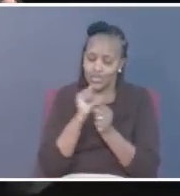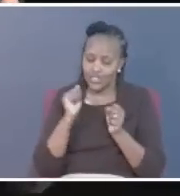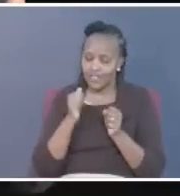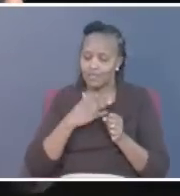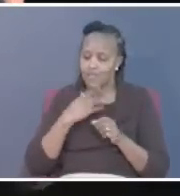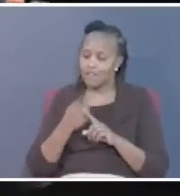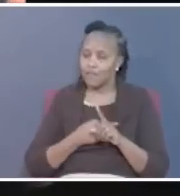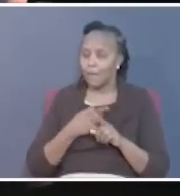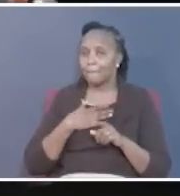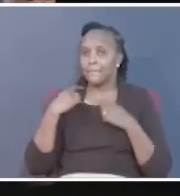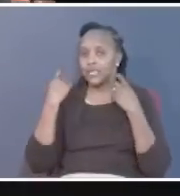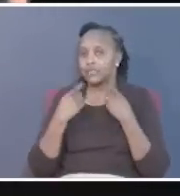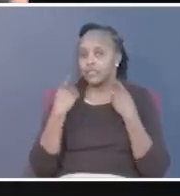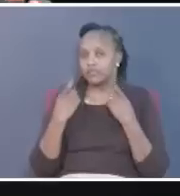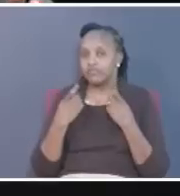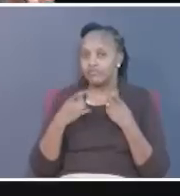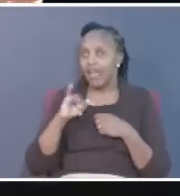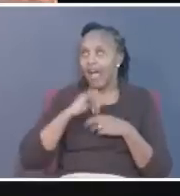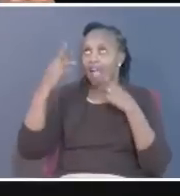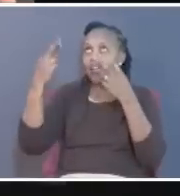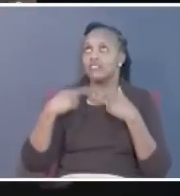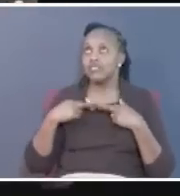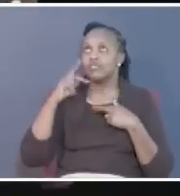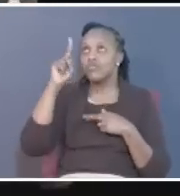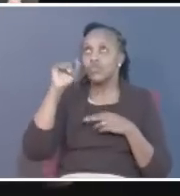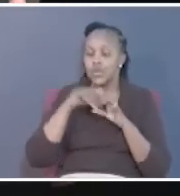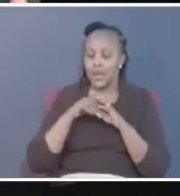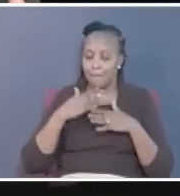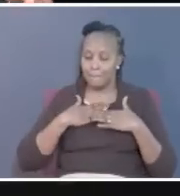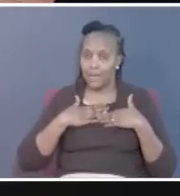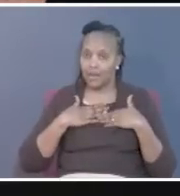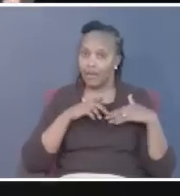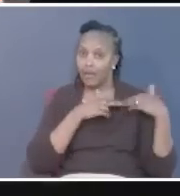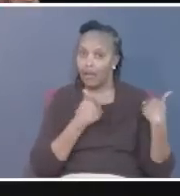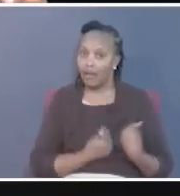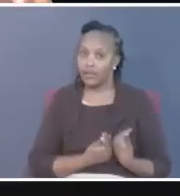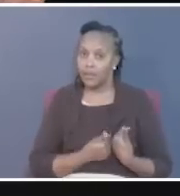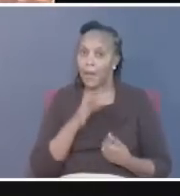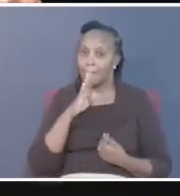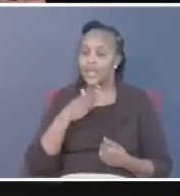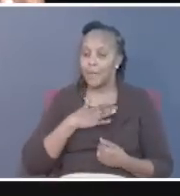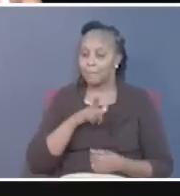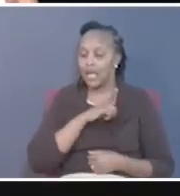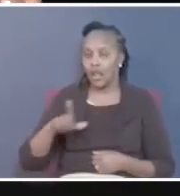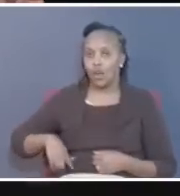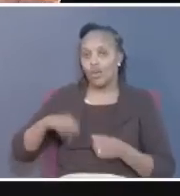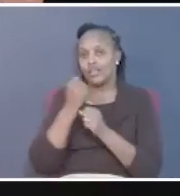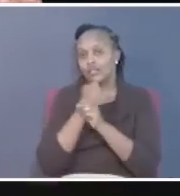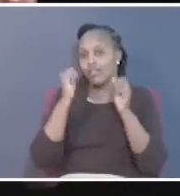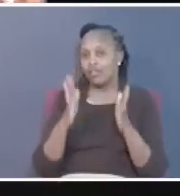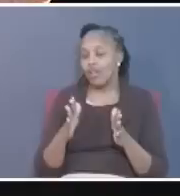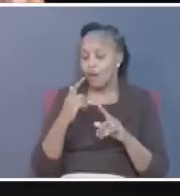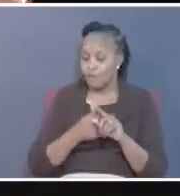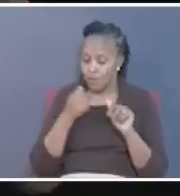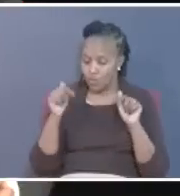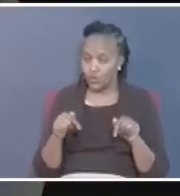my sin. I receive you into my heart. Be my Lord and Savior from